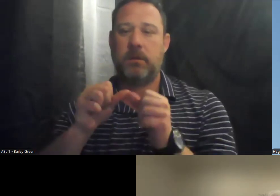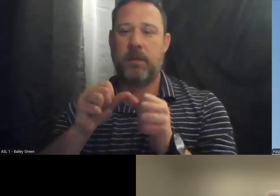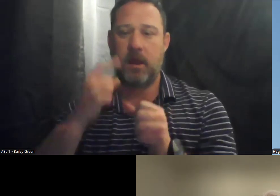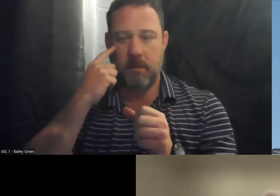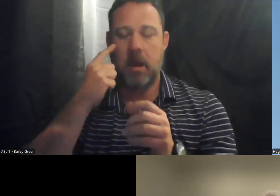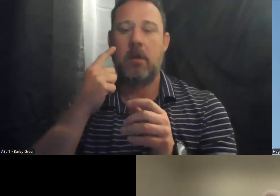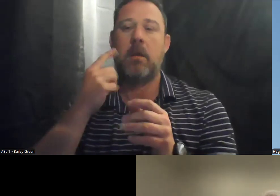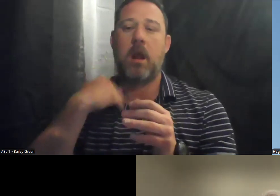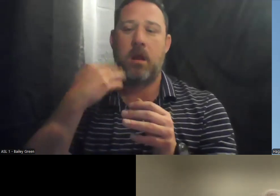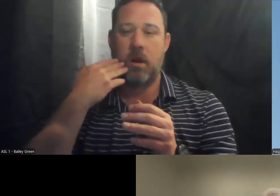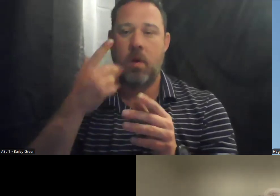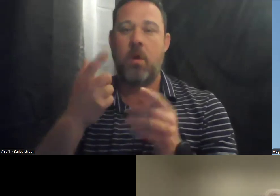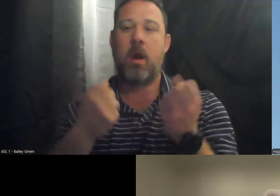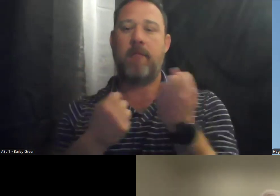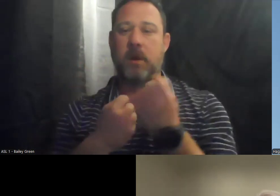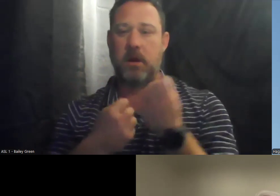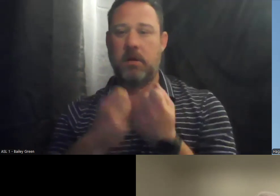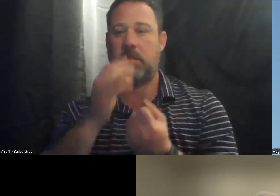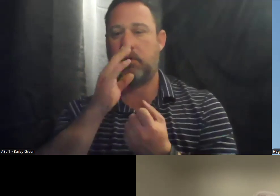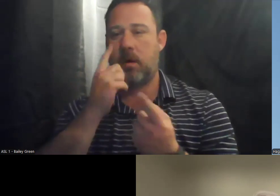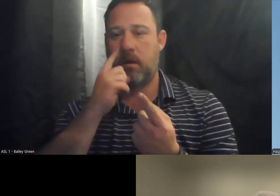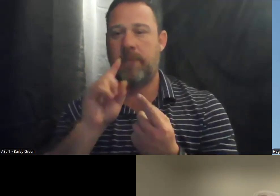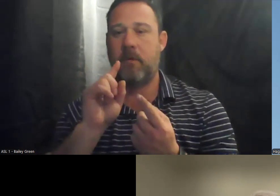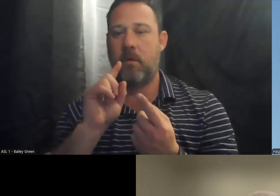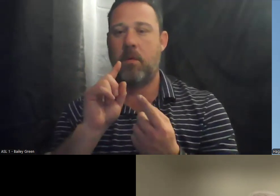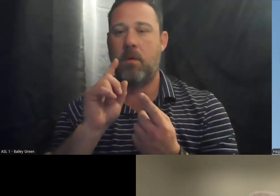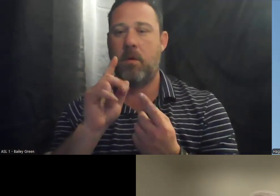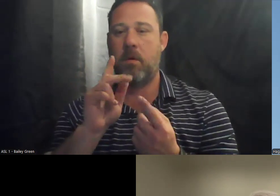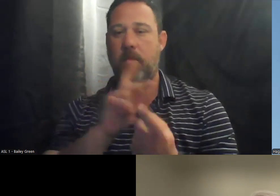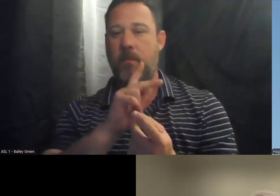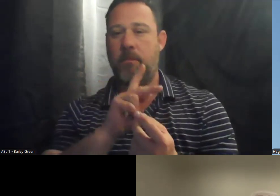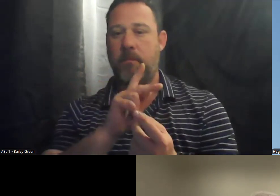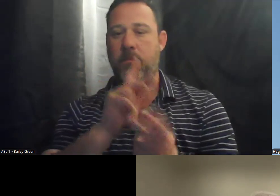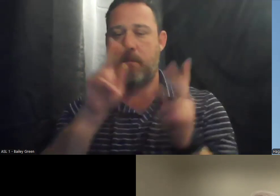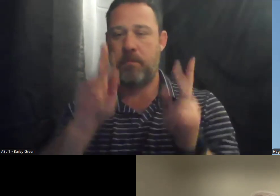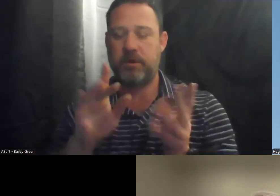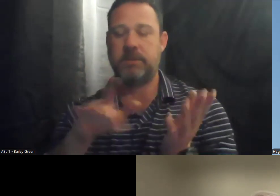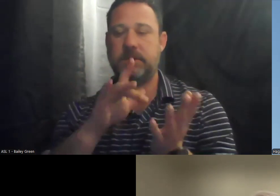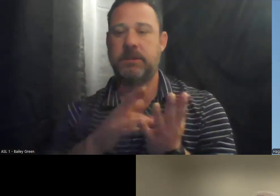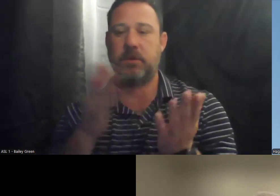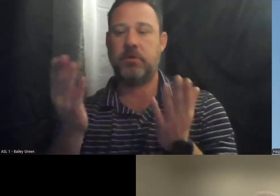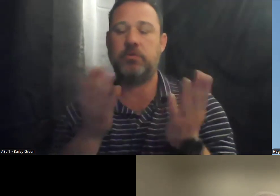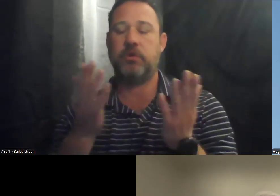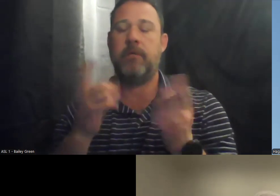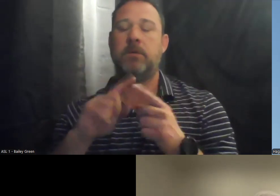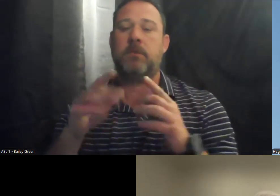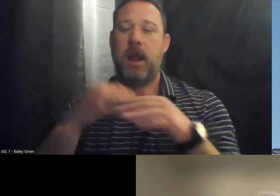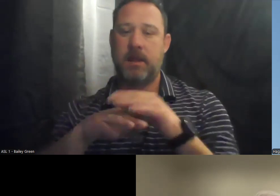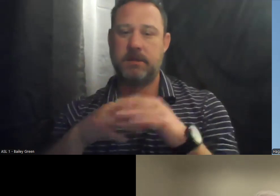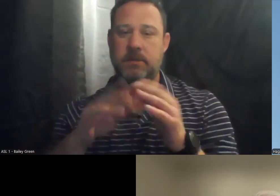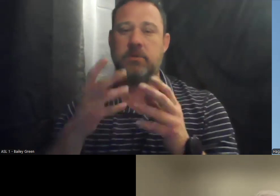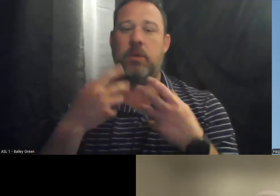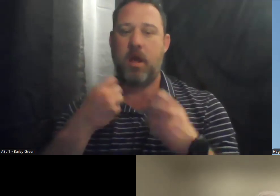as well. I know that we're advocating directly for person-centered services, but access to healthcare